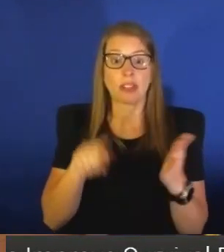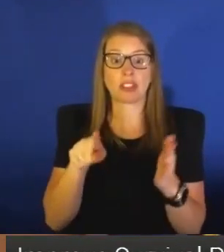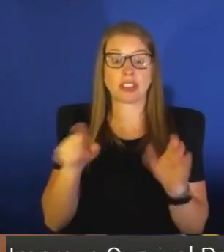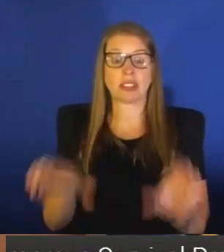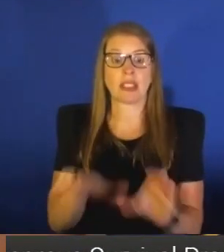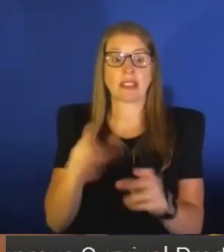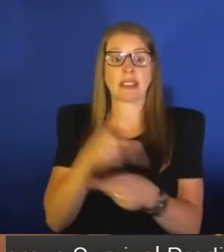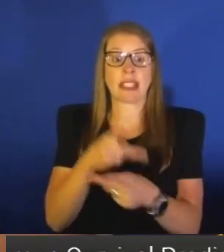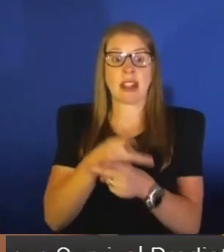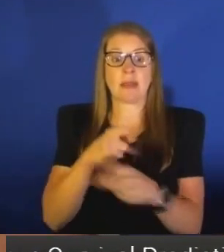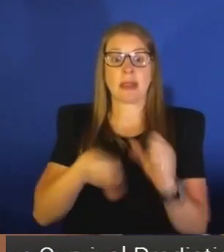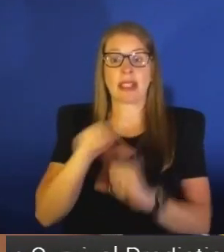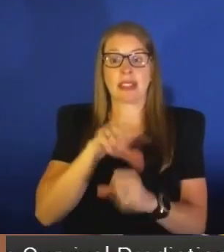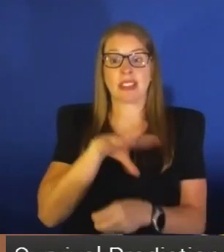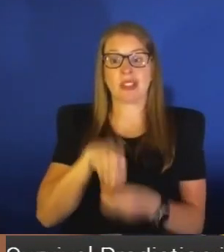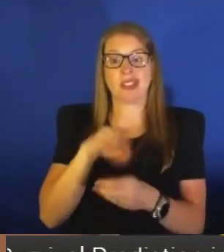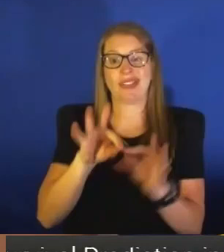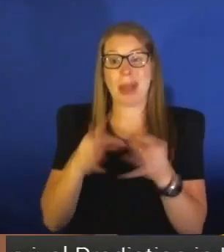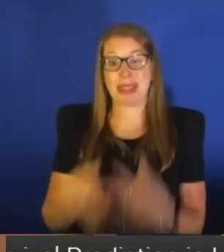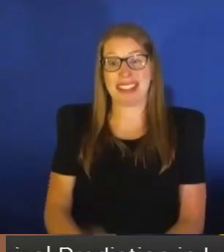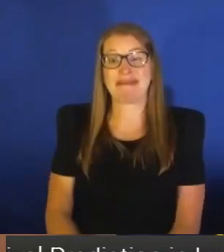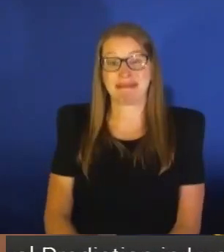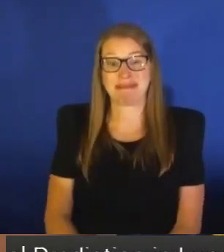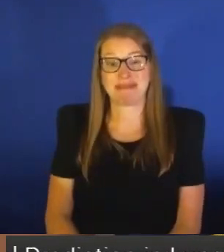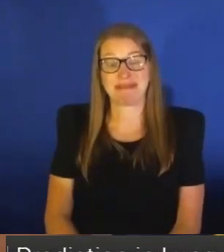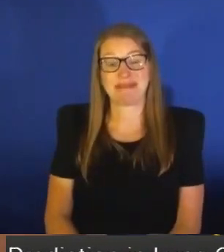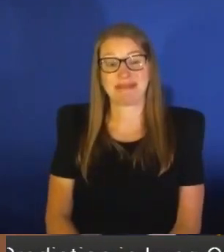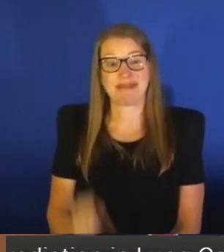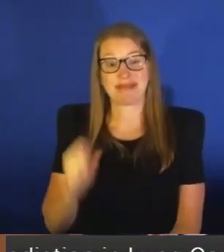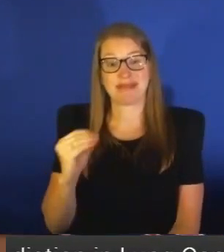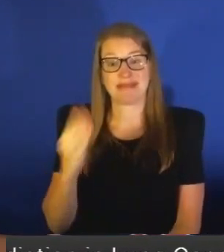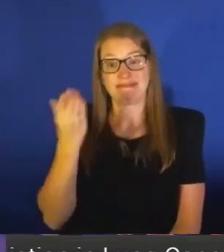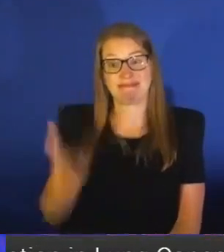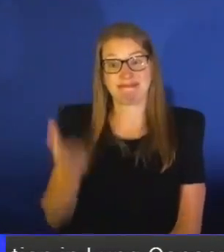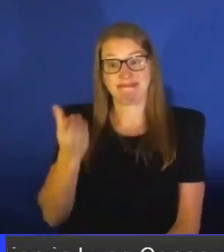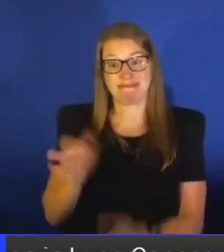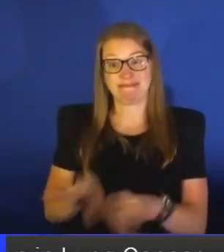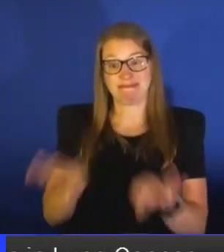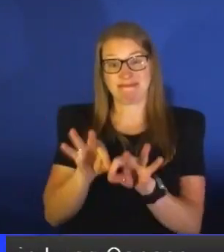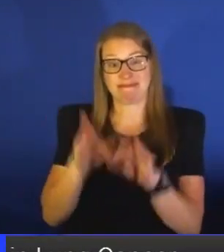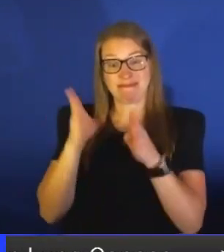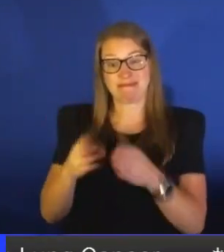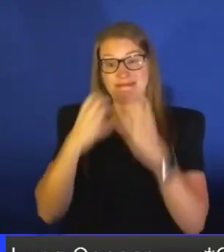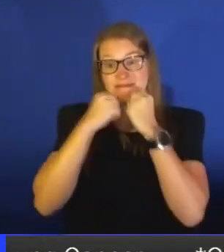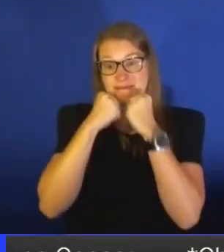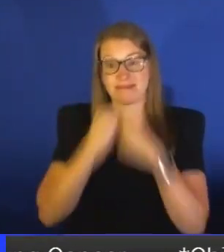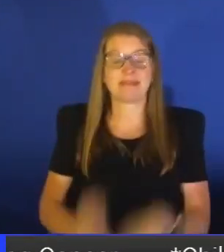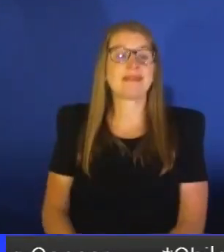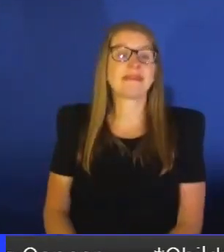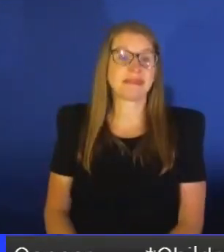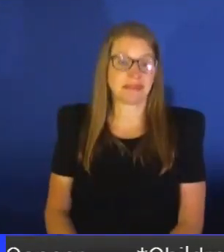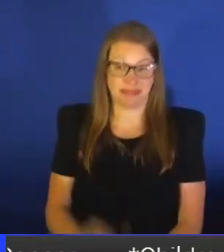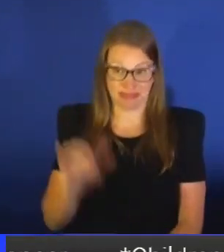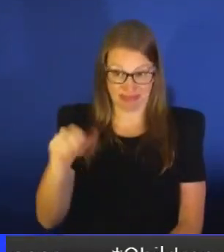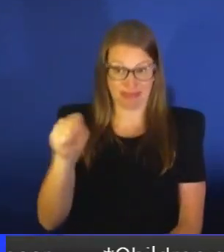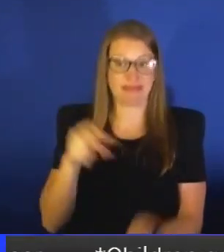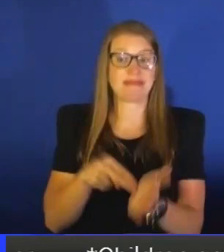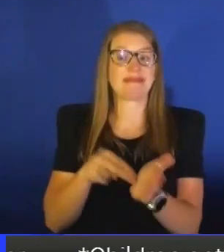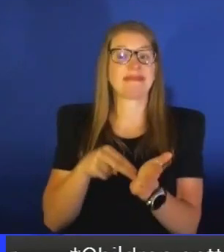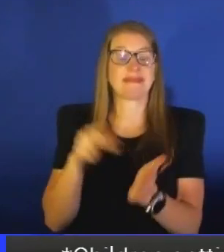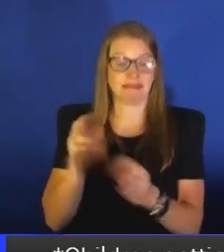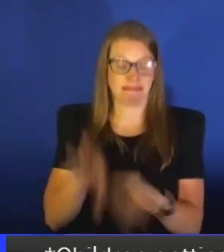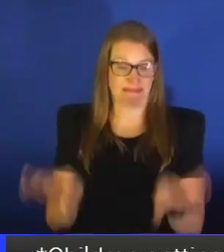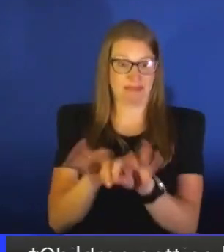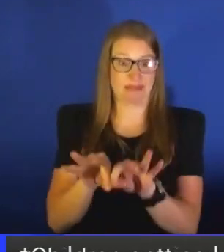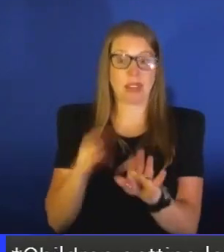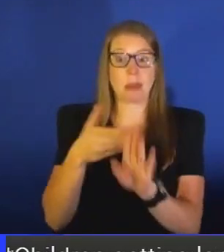people, including her family. So she's a very important person. Yes, they are. And before we go, make sure you